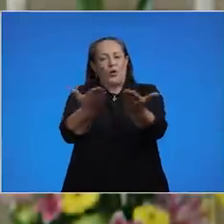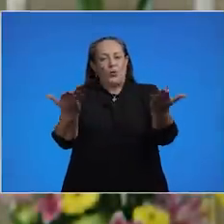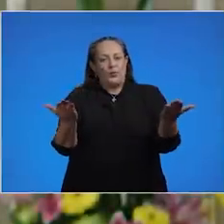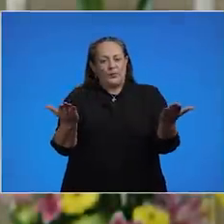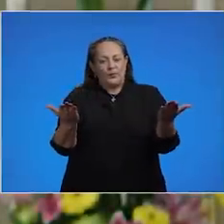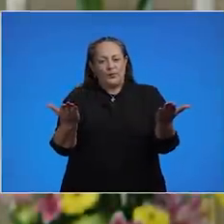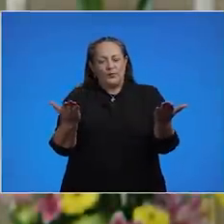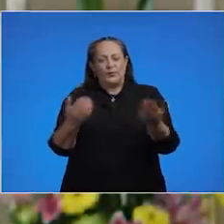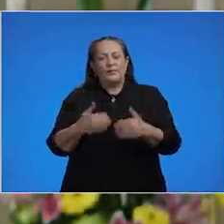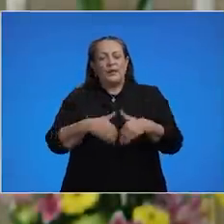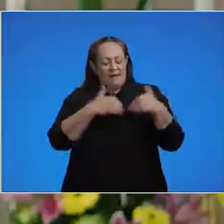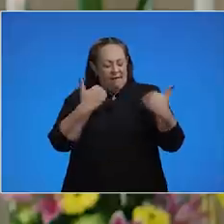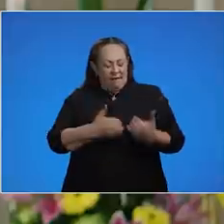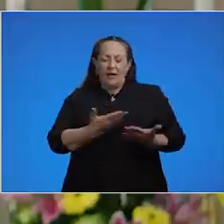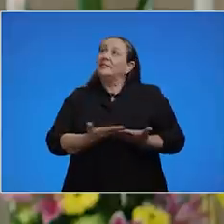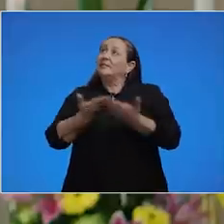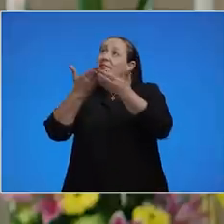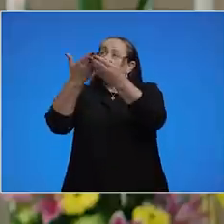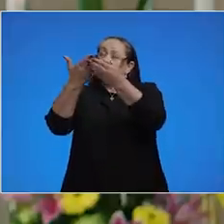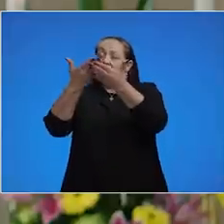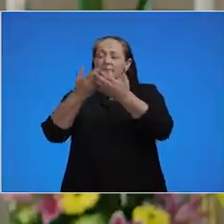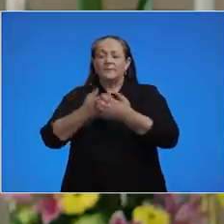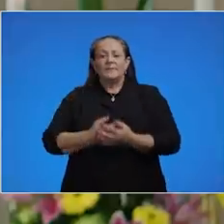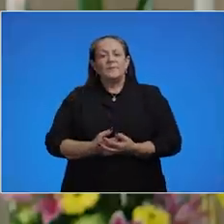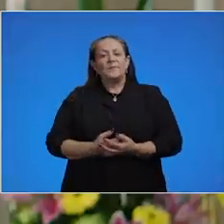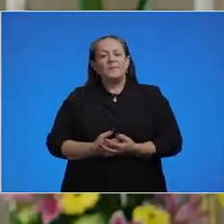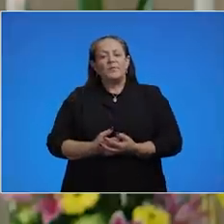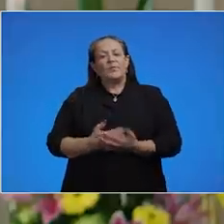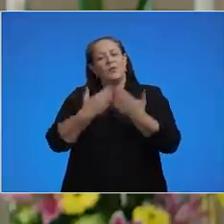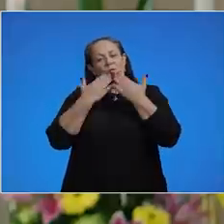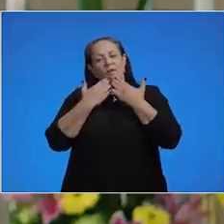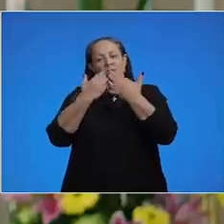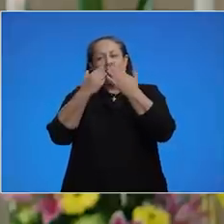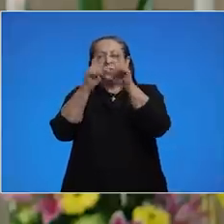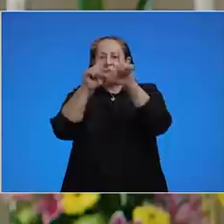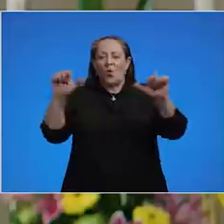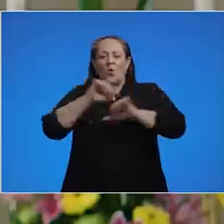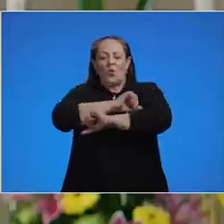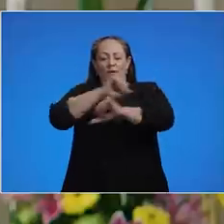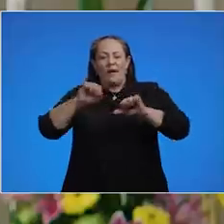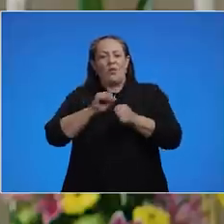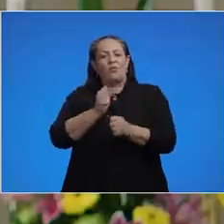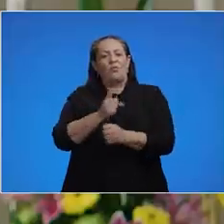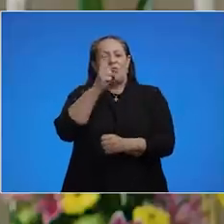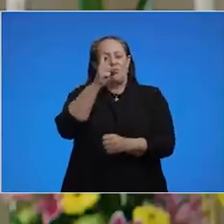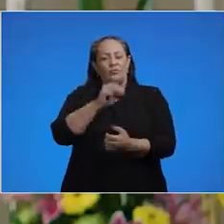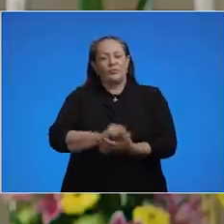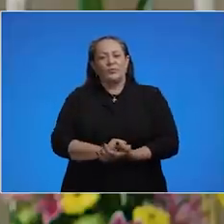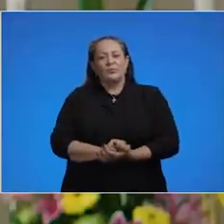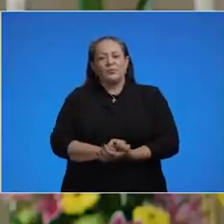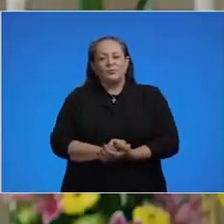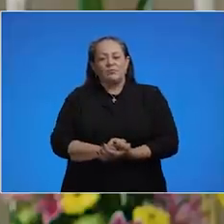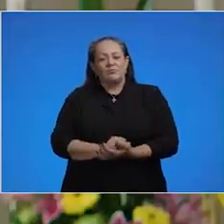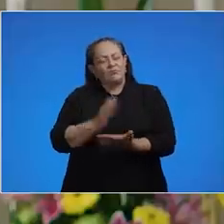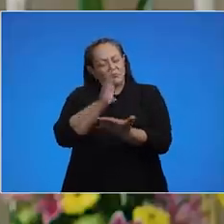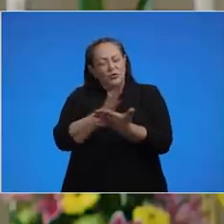The Lord be with you. And with your spirit. Lift up your hearts. We lift them up to the Lord. Let us give thanks to the Lord our God.